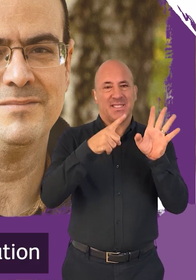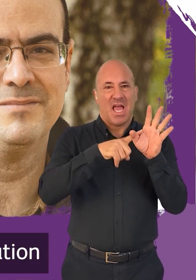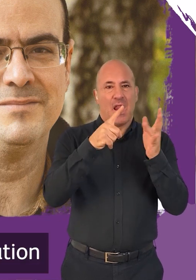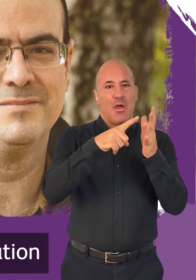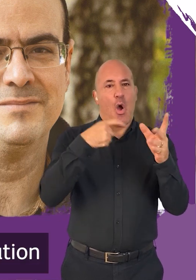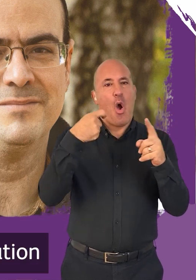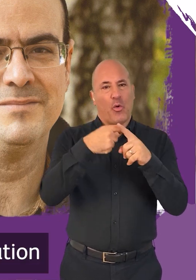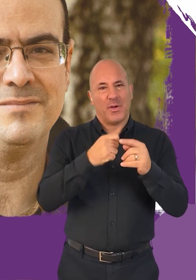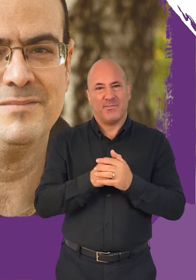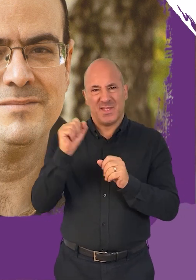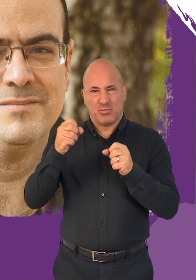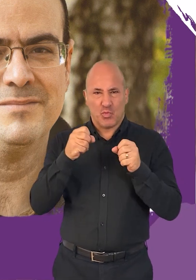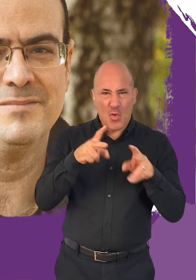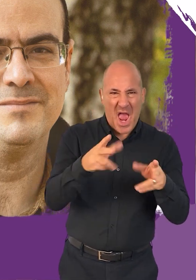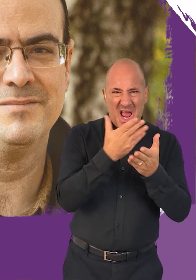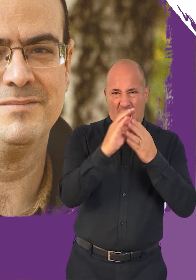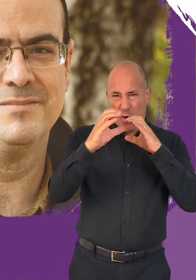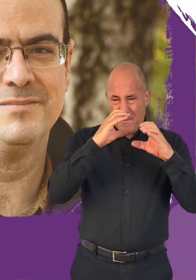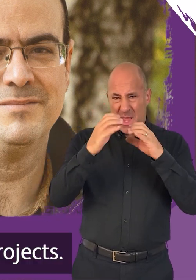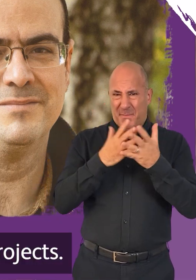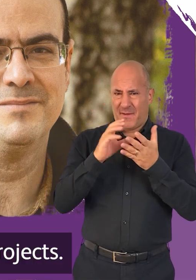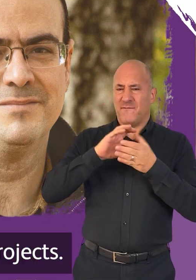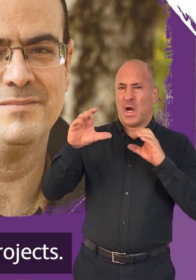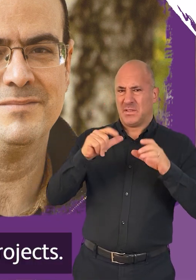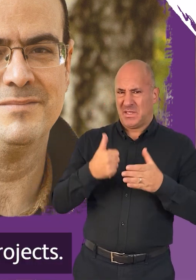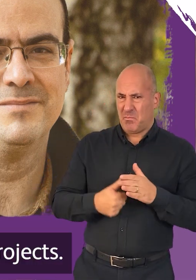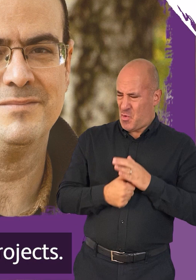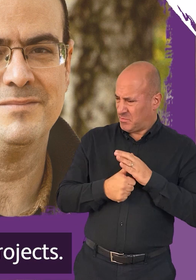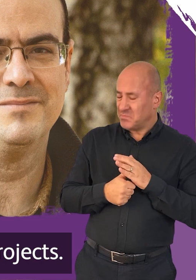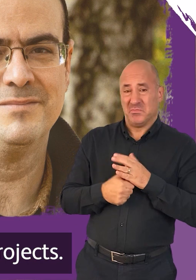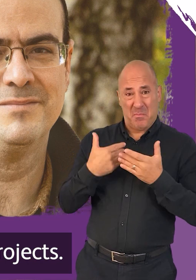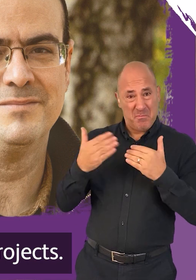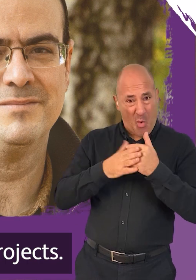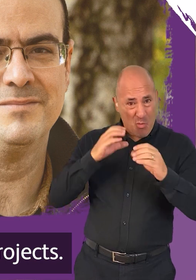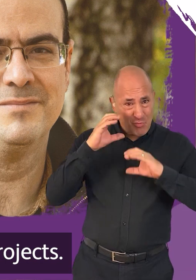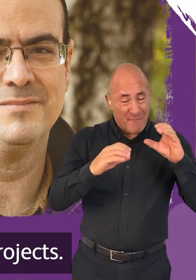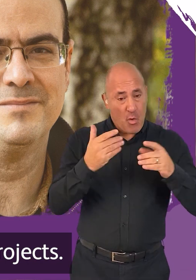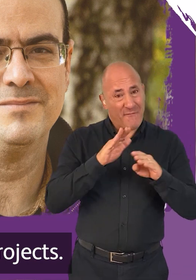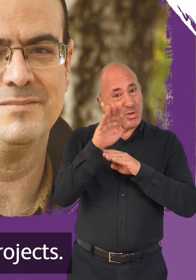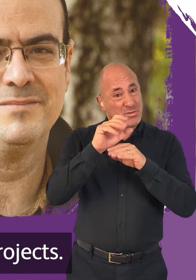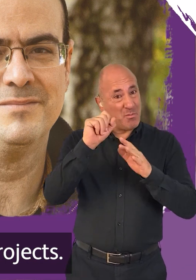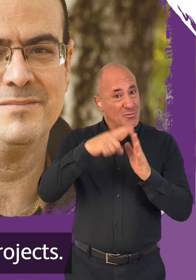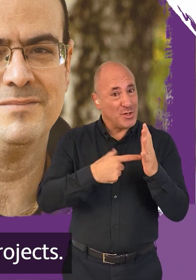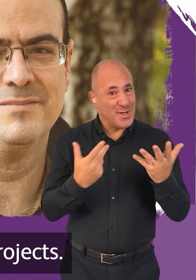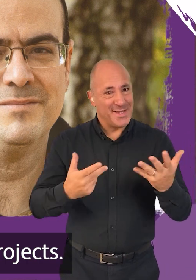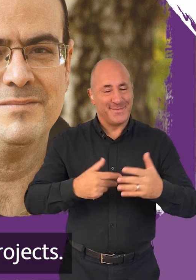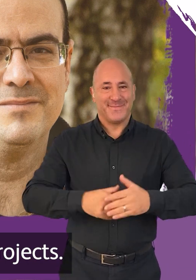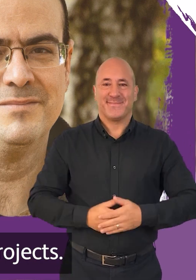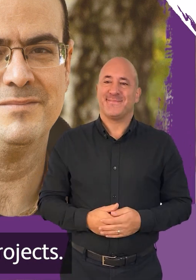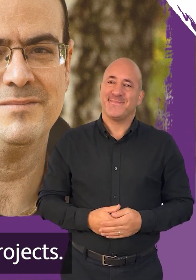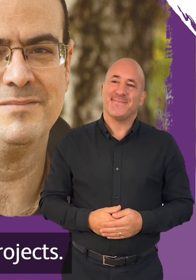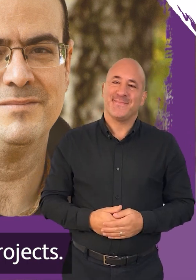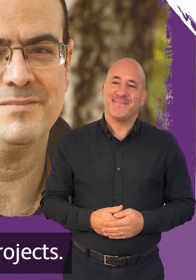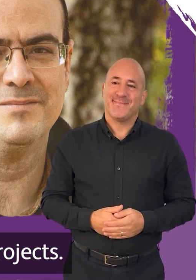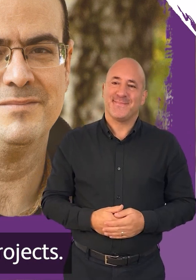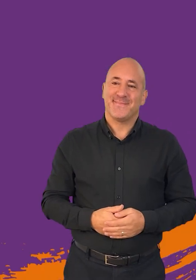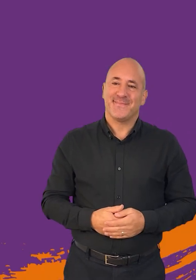clear communication impressed the funders and has led to further funding for future projects.